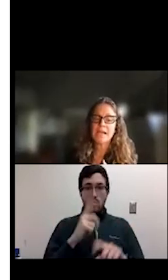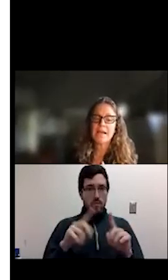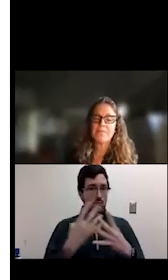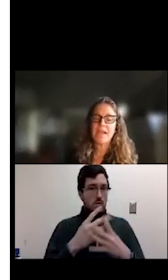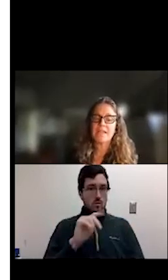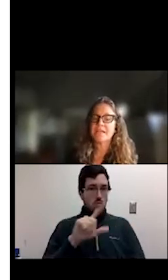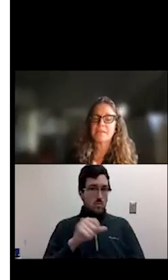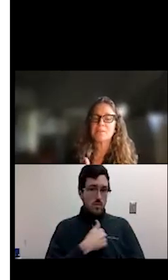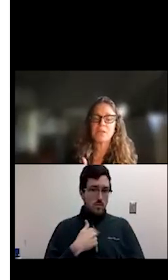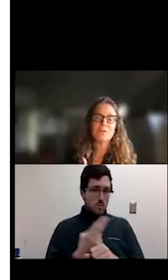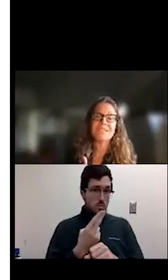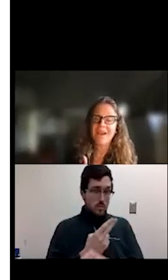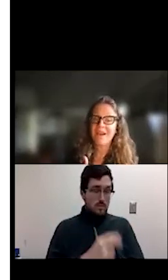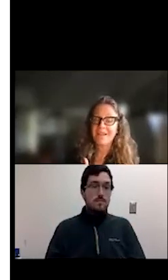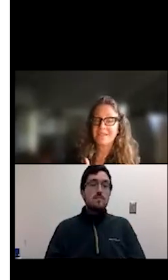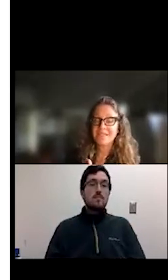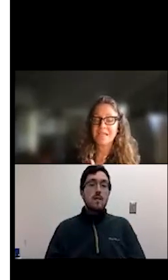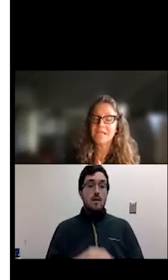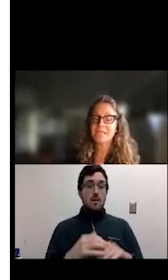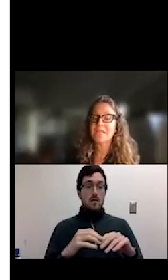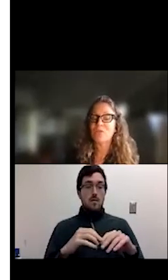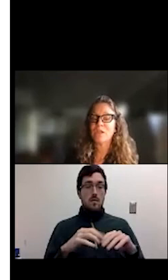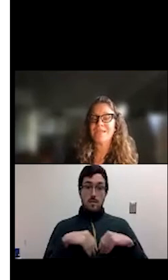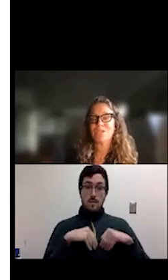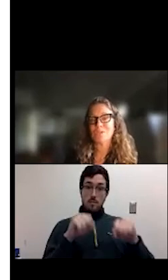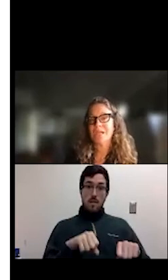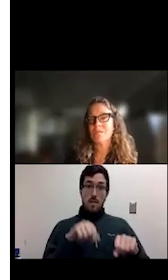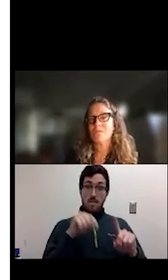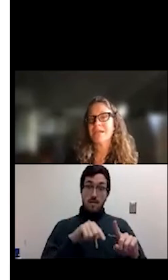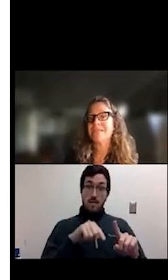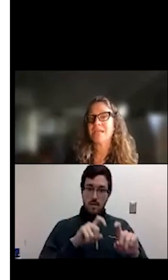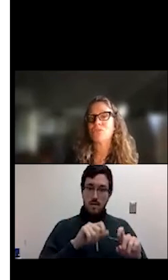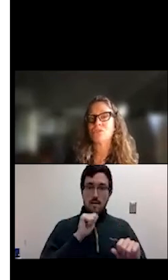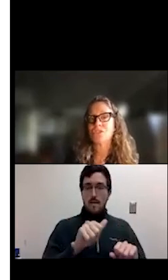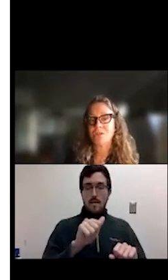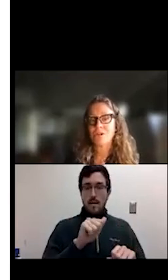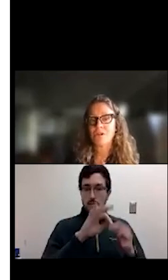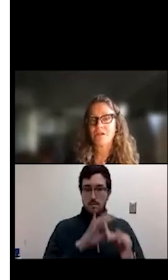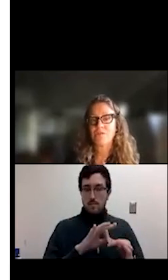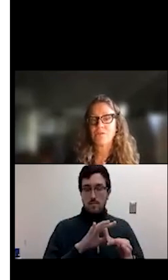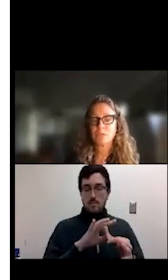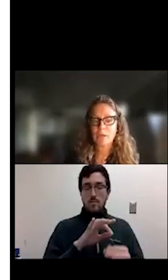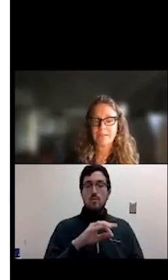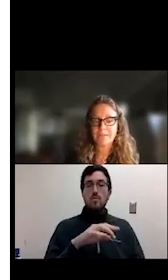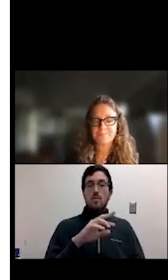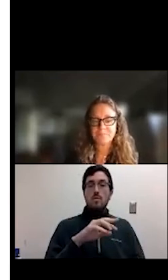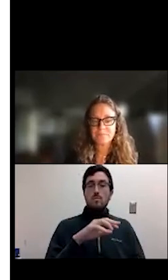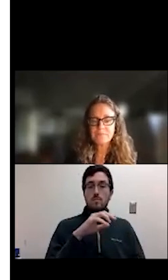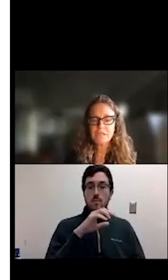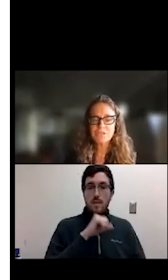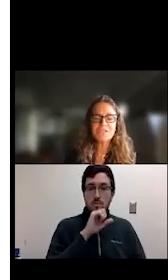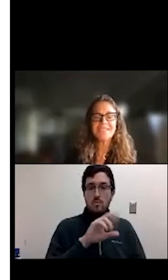used. And acceptability was not, in this study, significantly associated with race, age, or gender of the